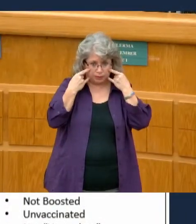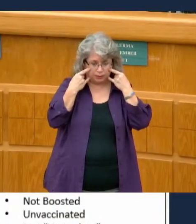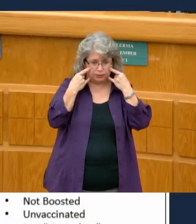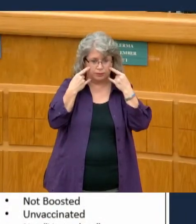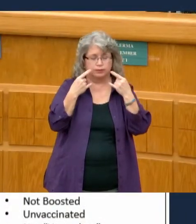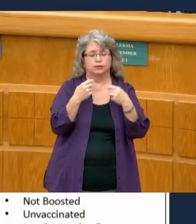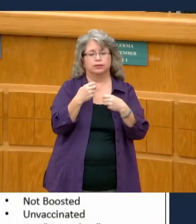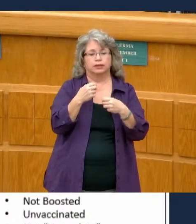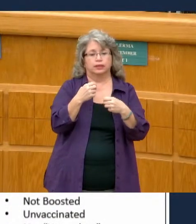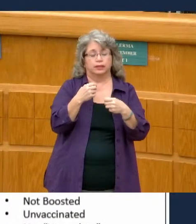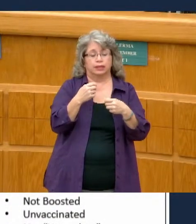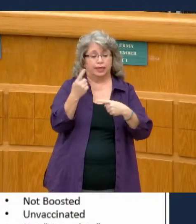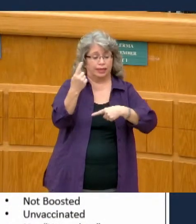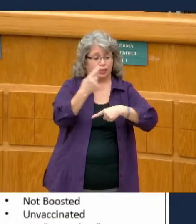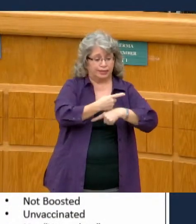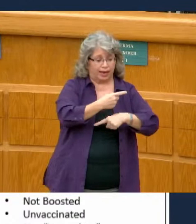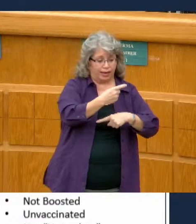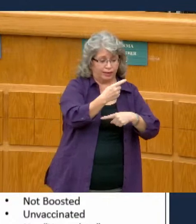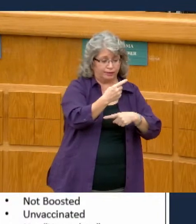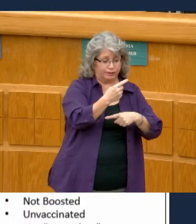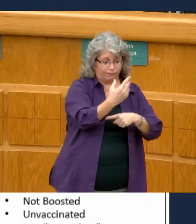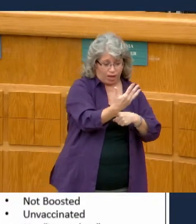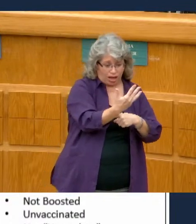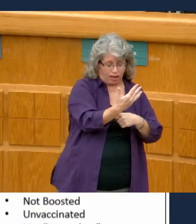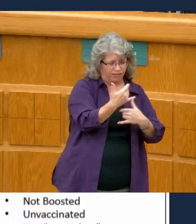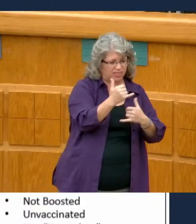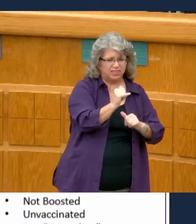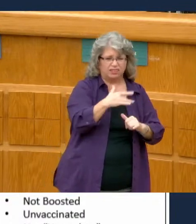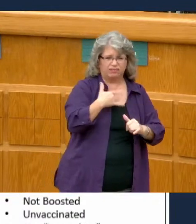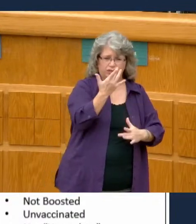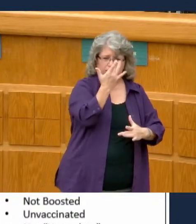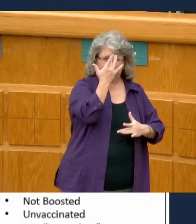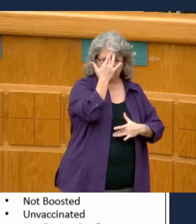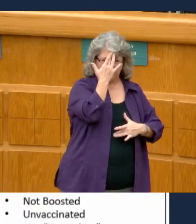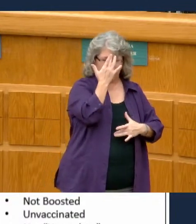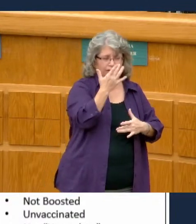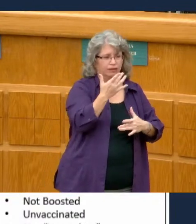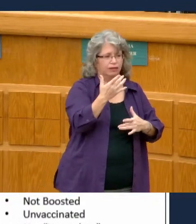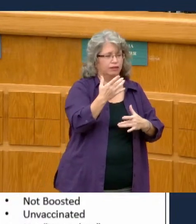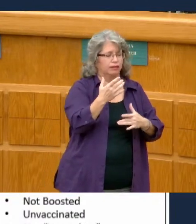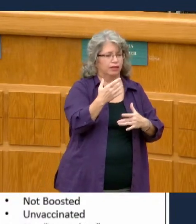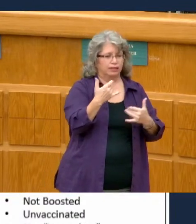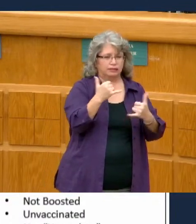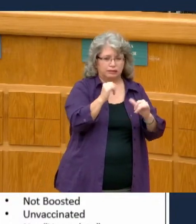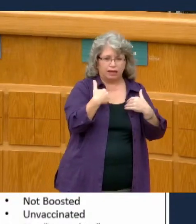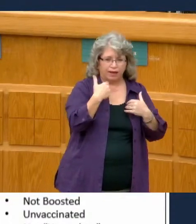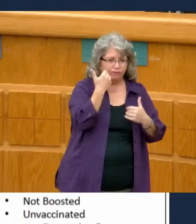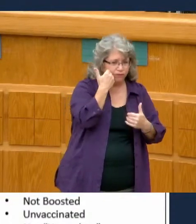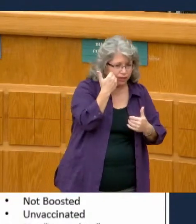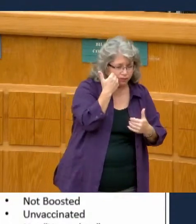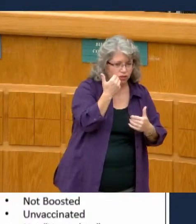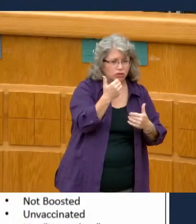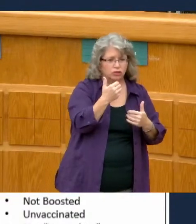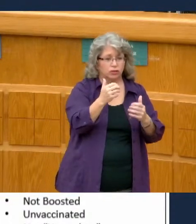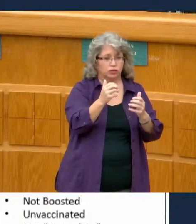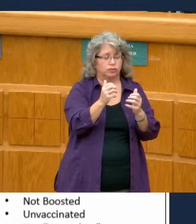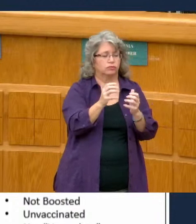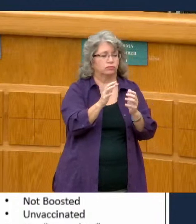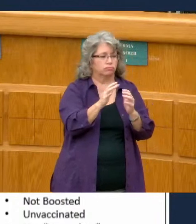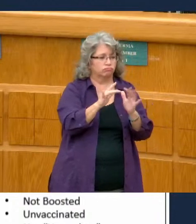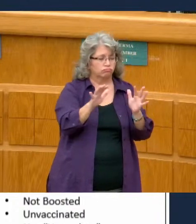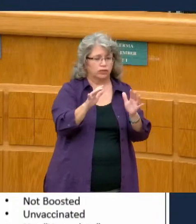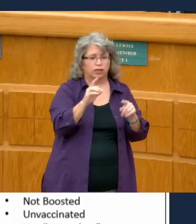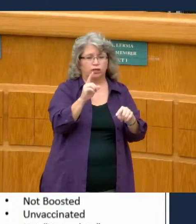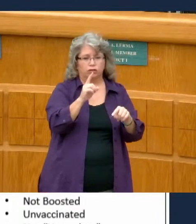day 5, then you can't go back and resume normal activity until you're fever-free without taking fever-reducing medication for at